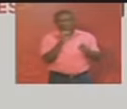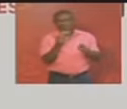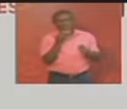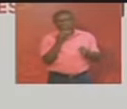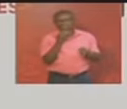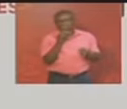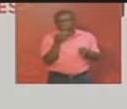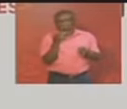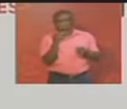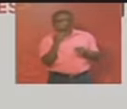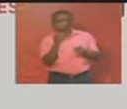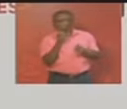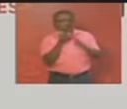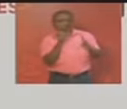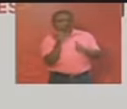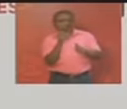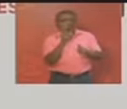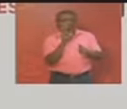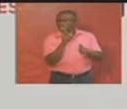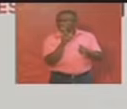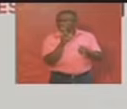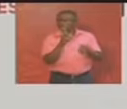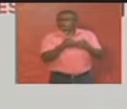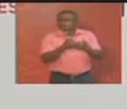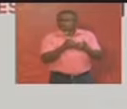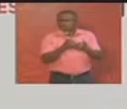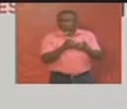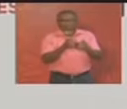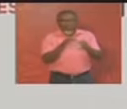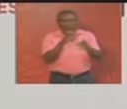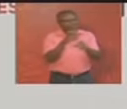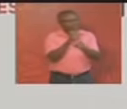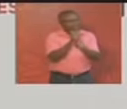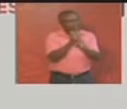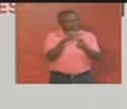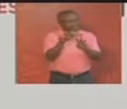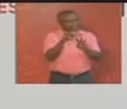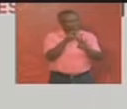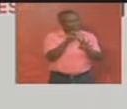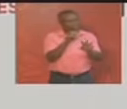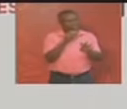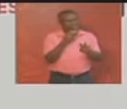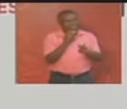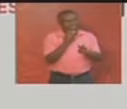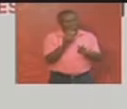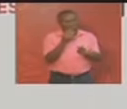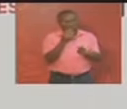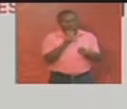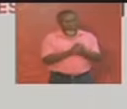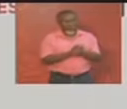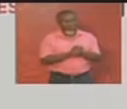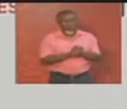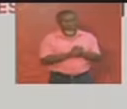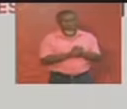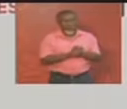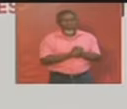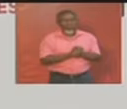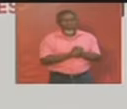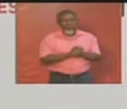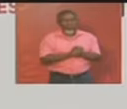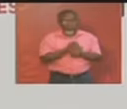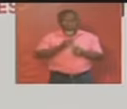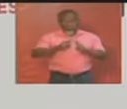person may have become infected. Quite frequently, when people get infected, symptomatic or not, they are unaware of the